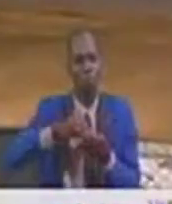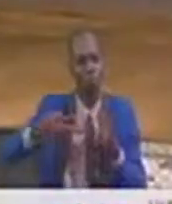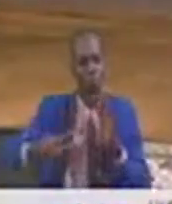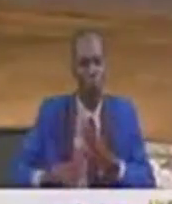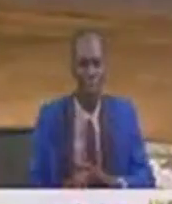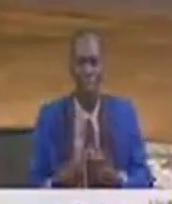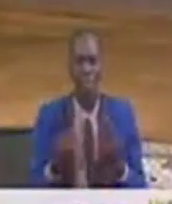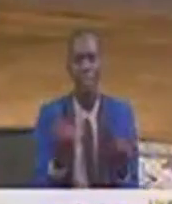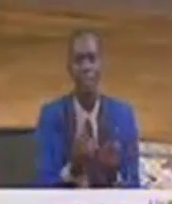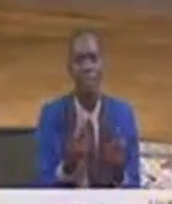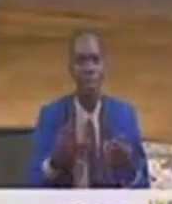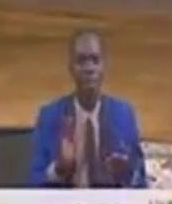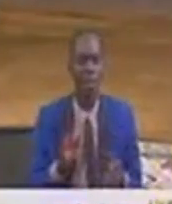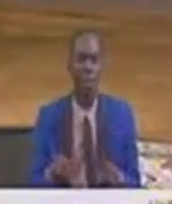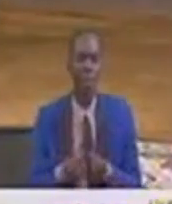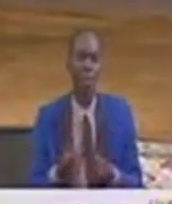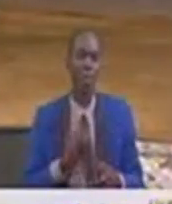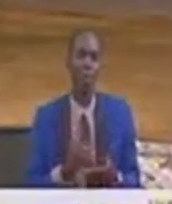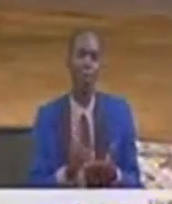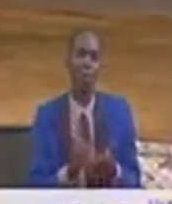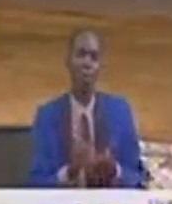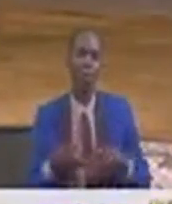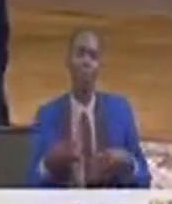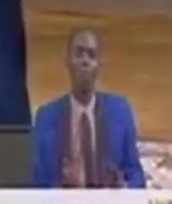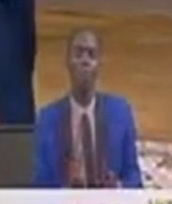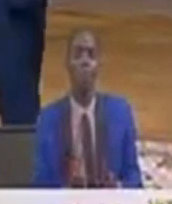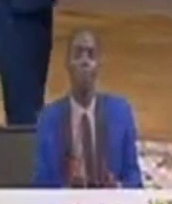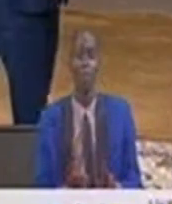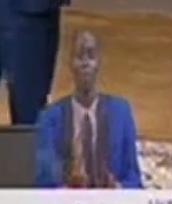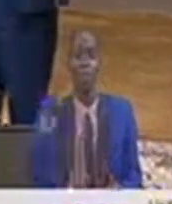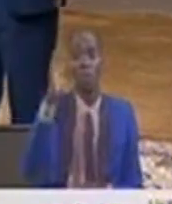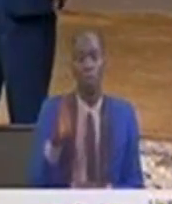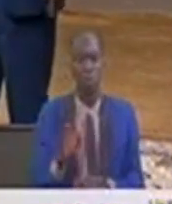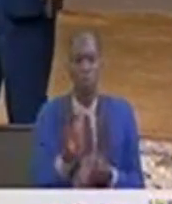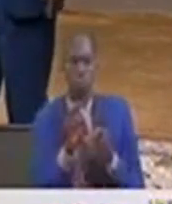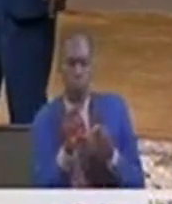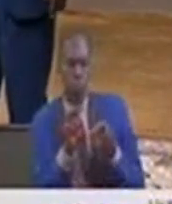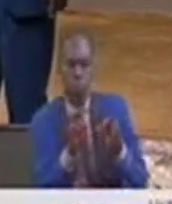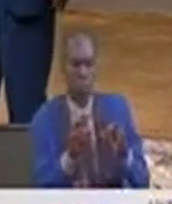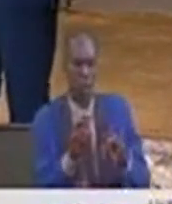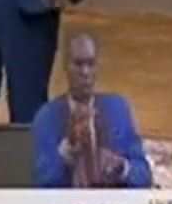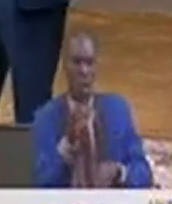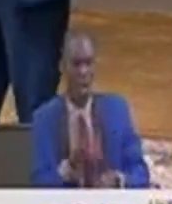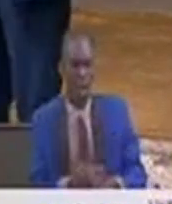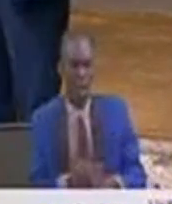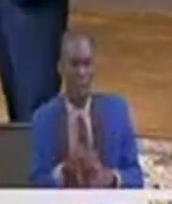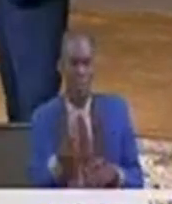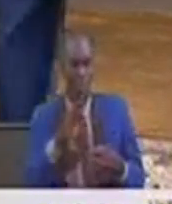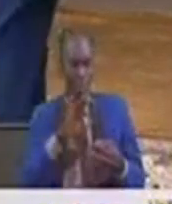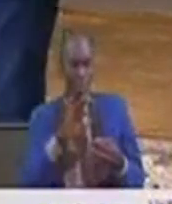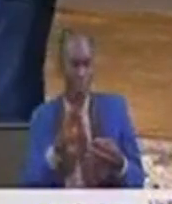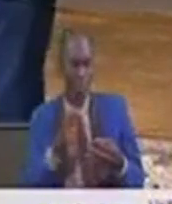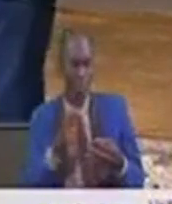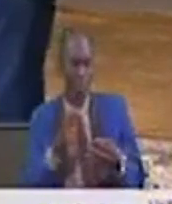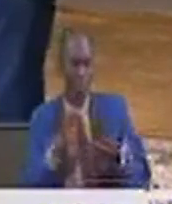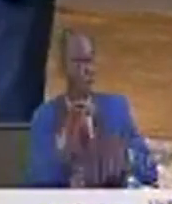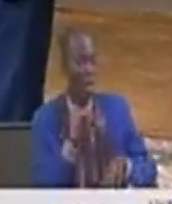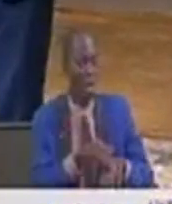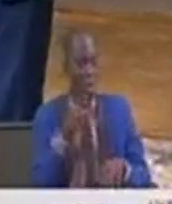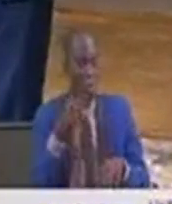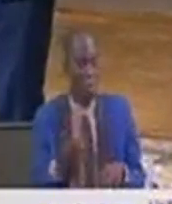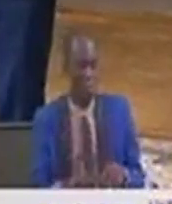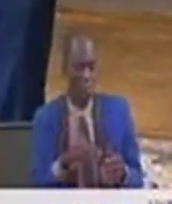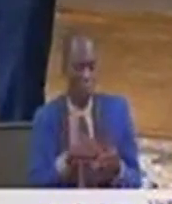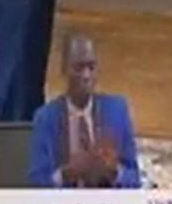beings interpret sin. He interprets it from the notion coming from heaven. He said,